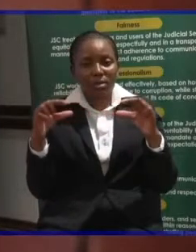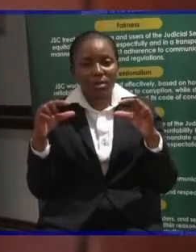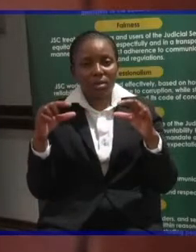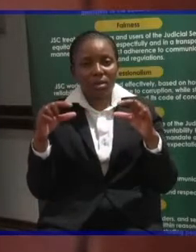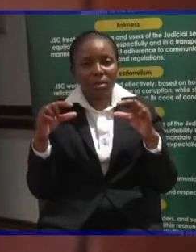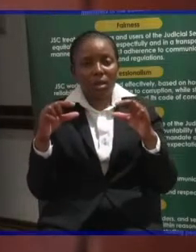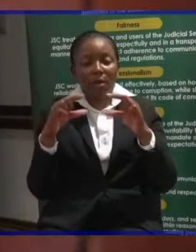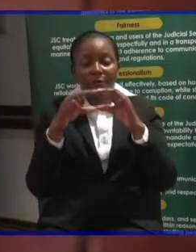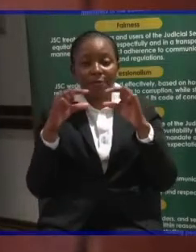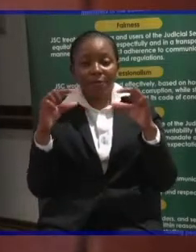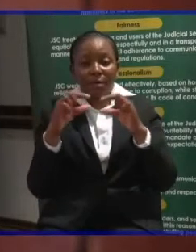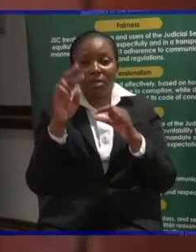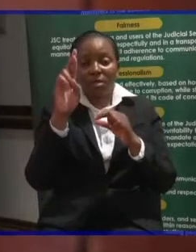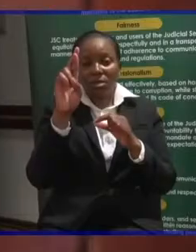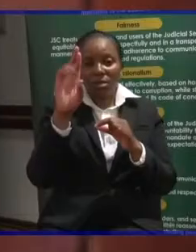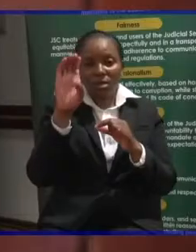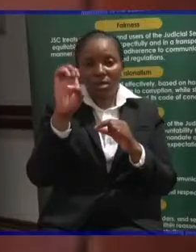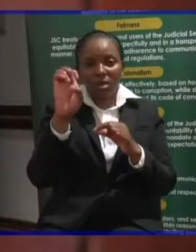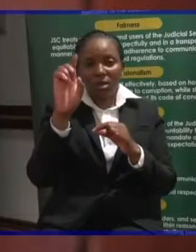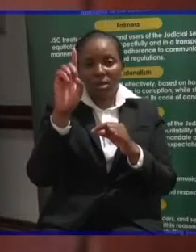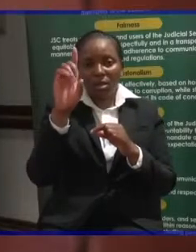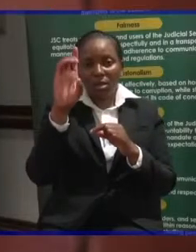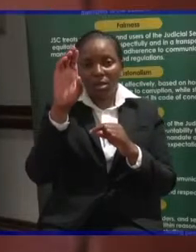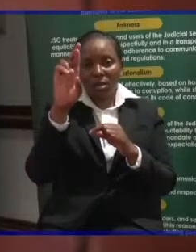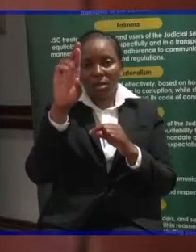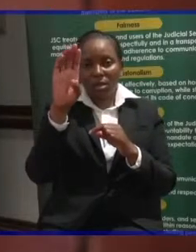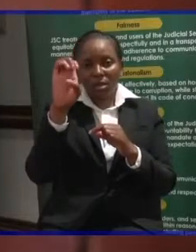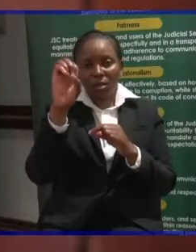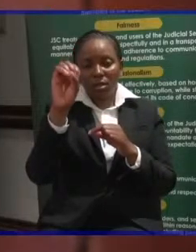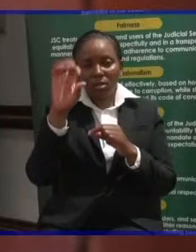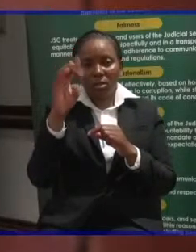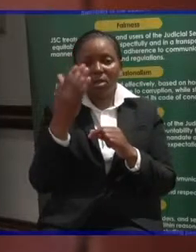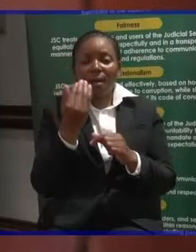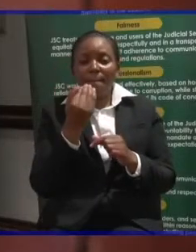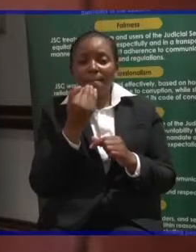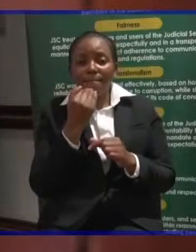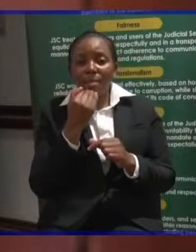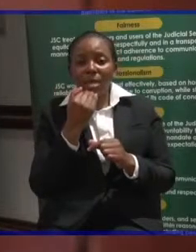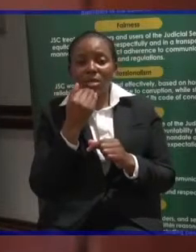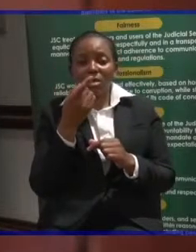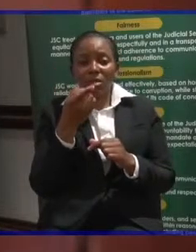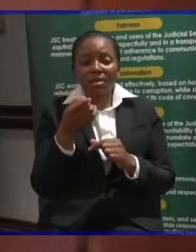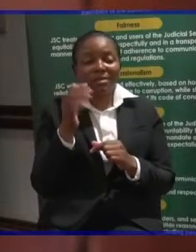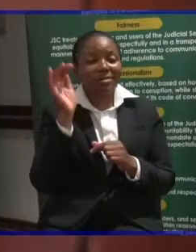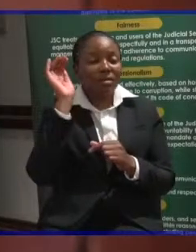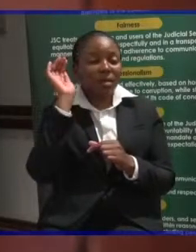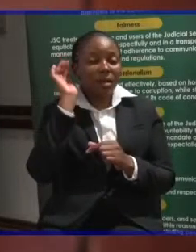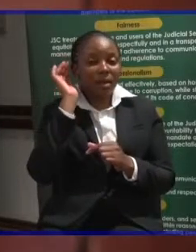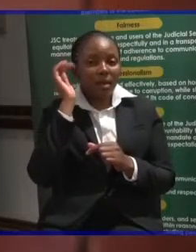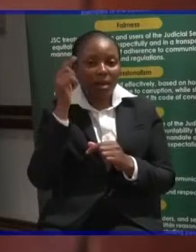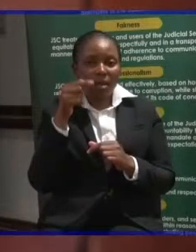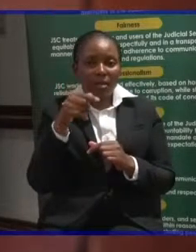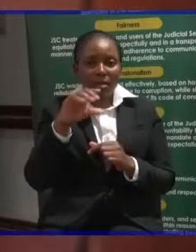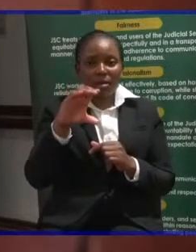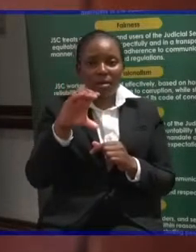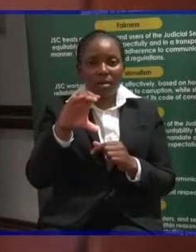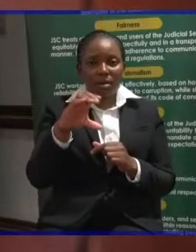of the phrase redress, means that he should hear the matter